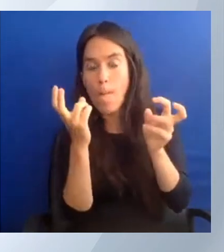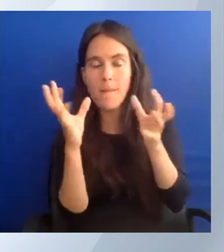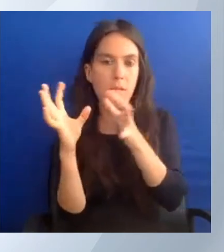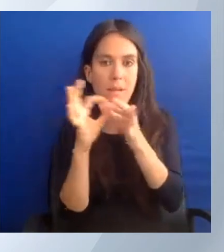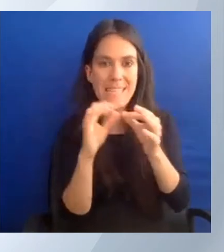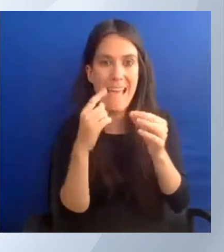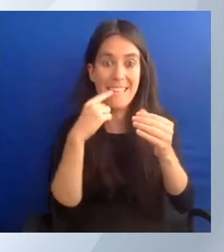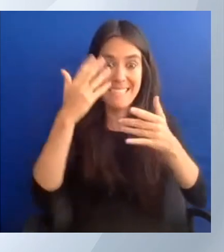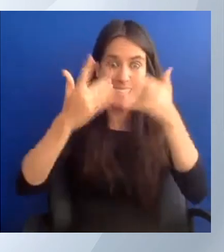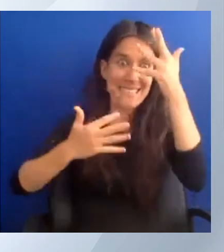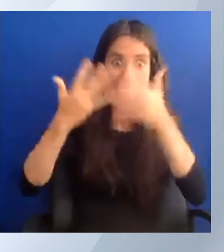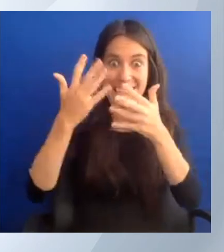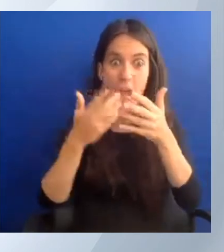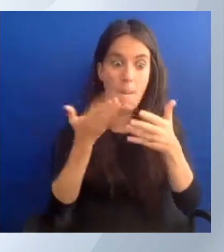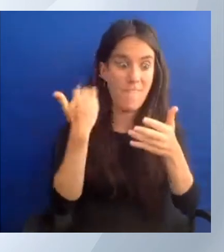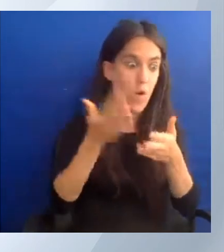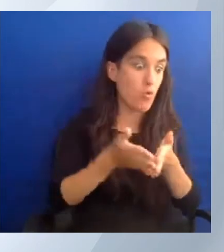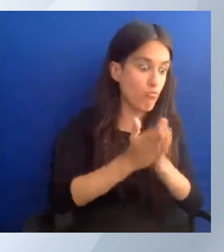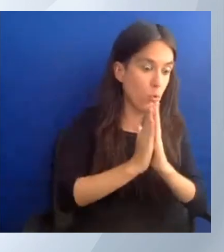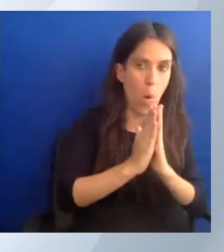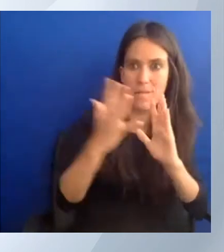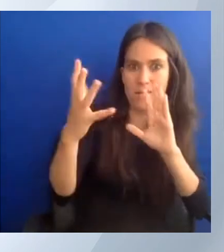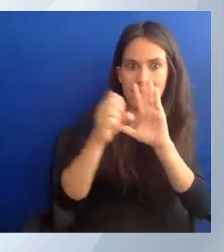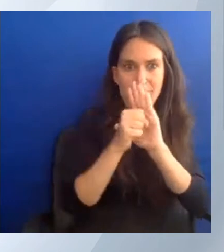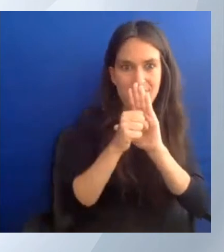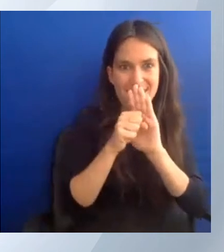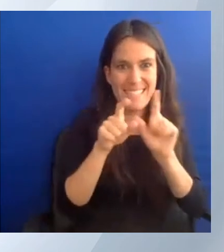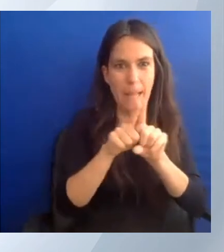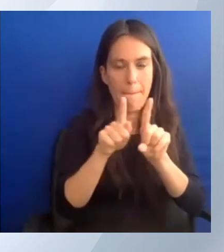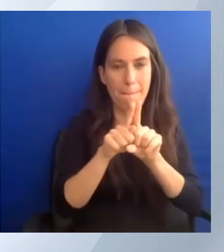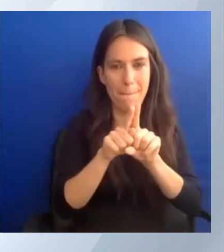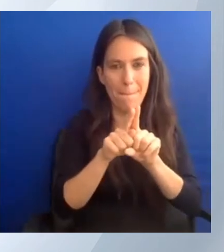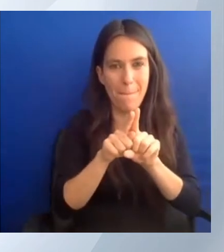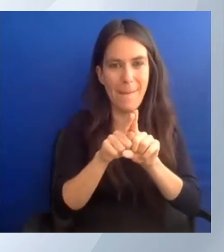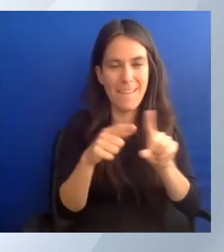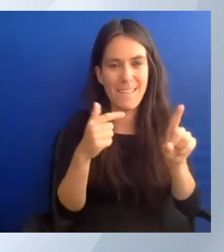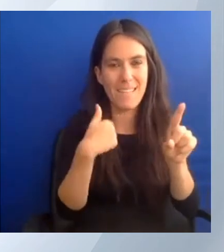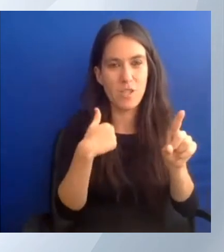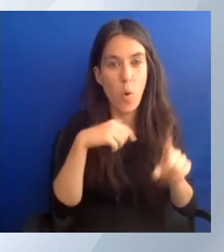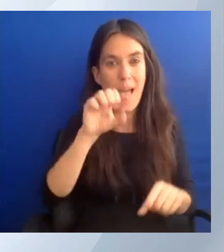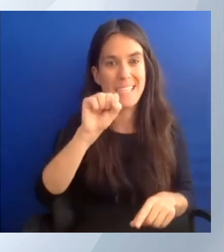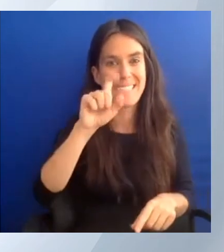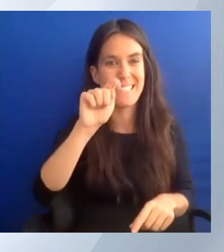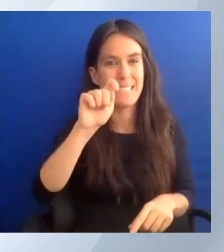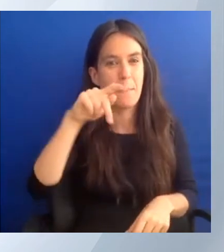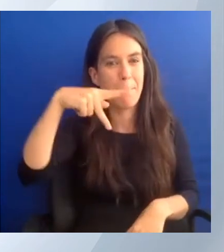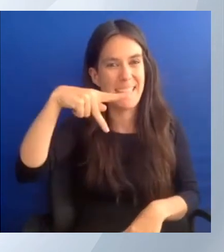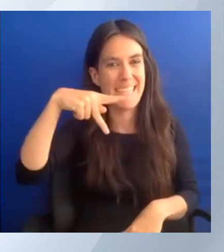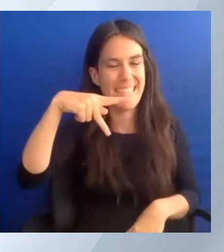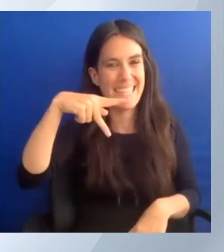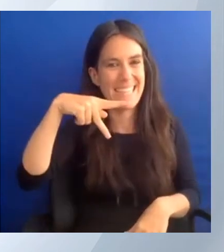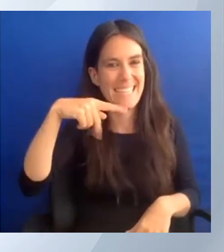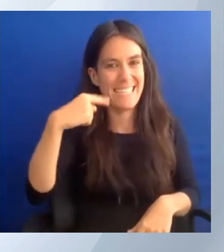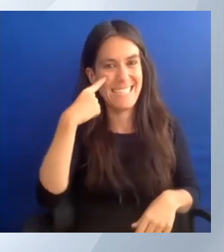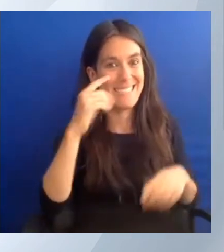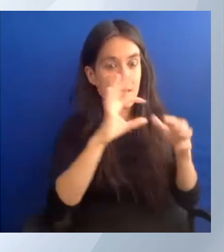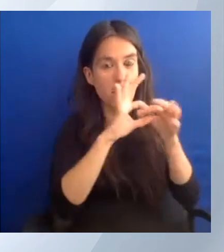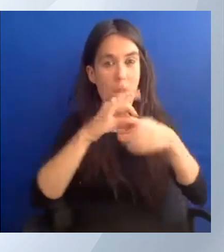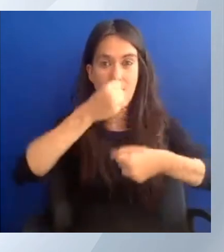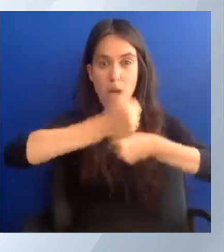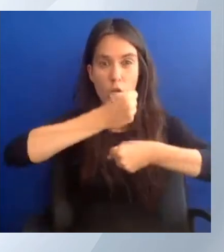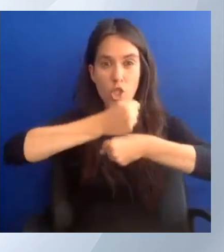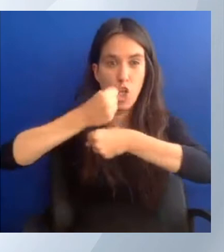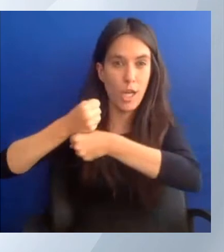data from the request. And the next, I'm mapping these HTTP GET with these function, and also